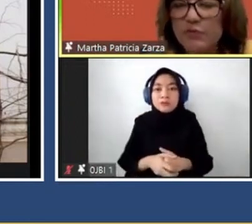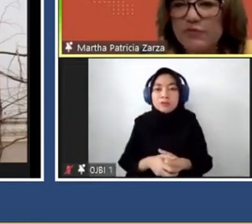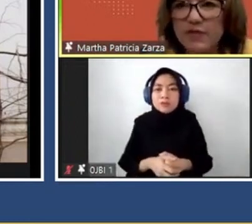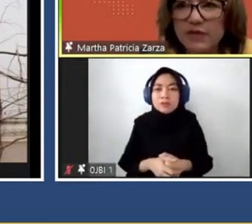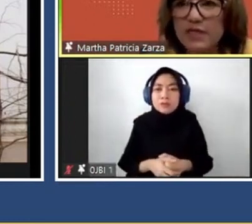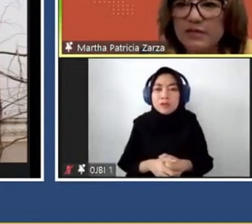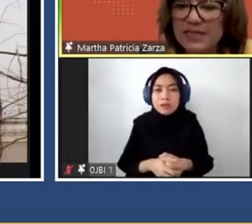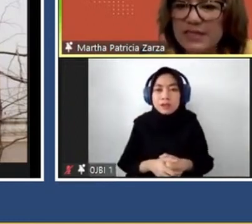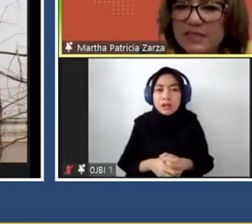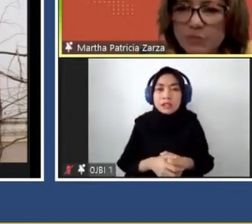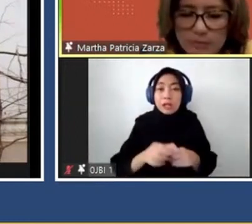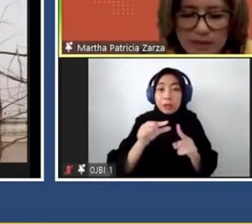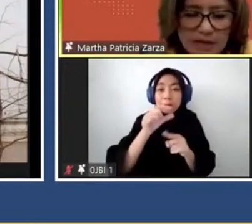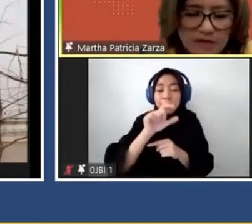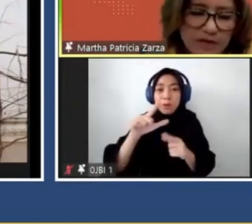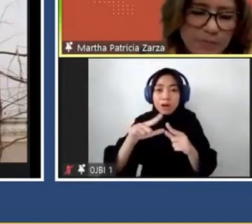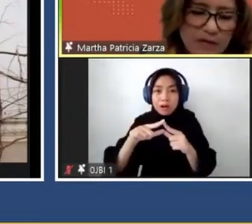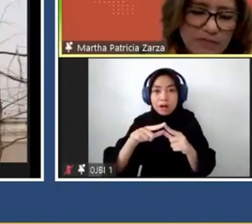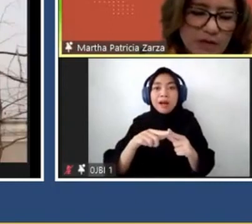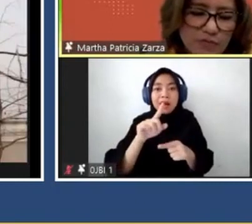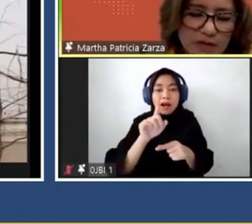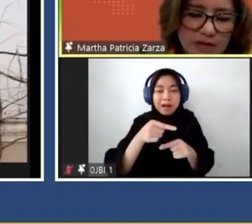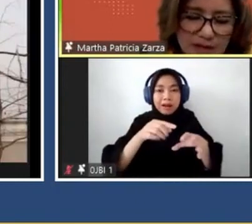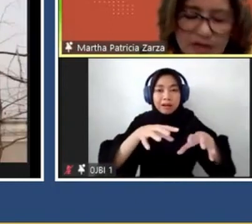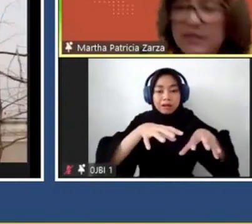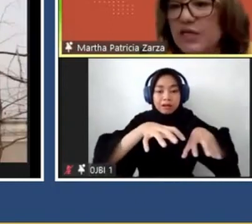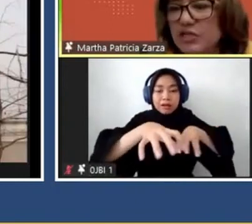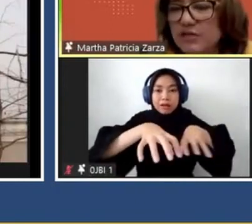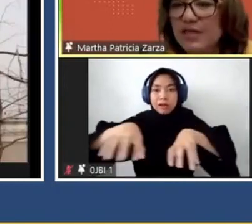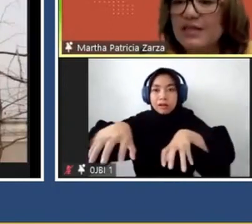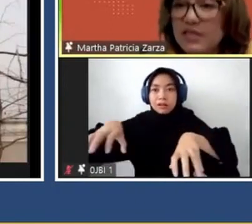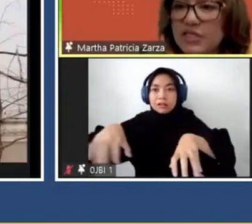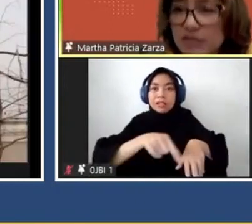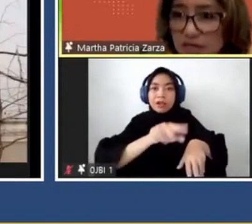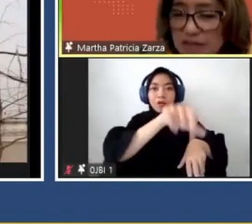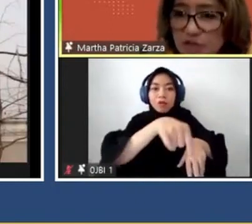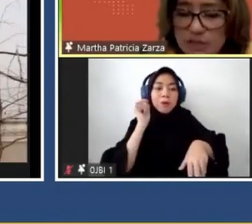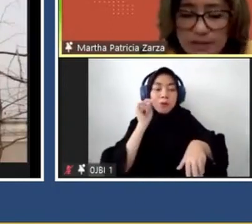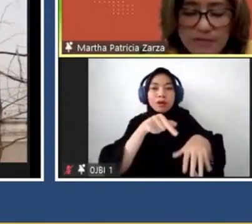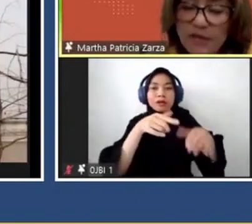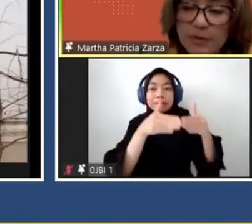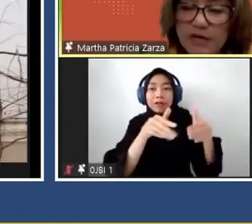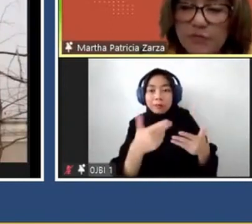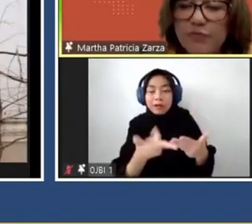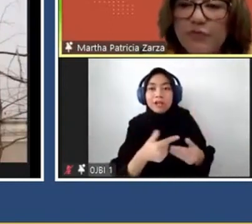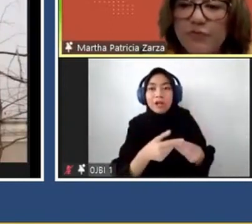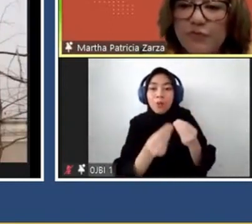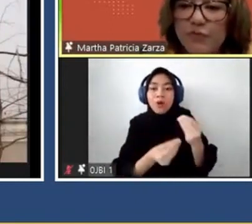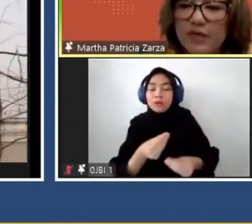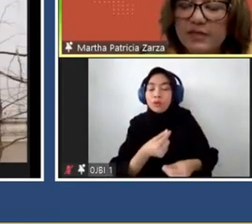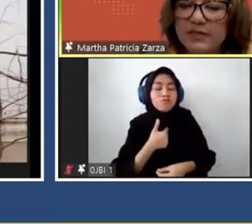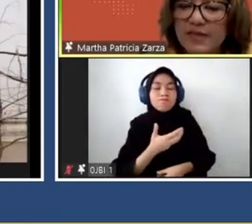of all, we found out that these women are very proud of their heritage, their indigenous heritage. They're proud